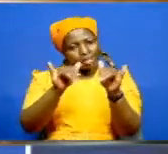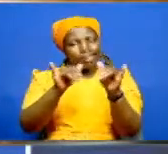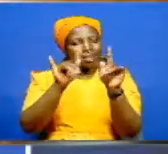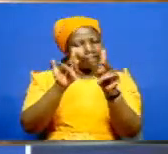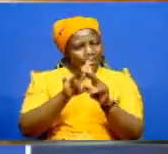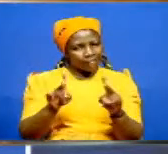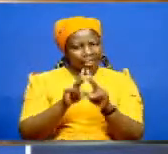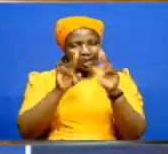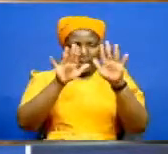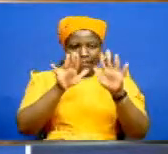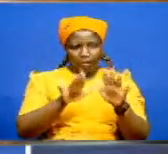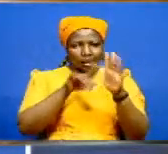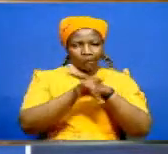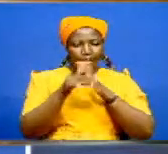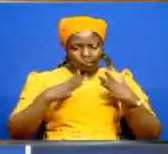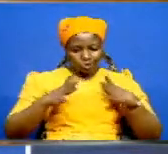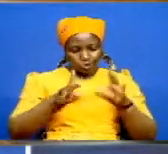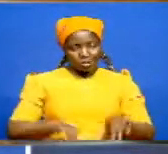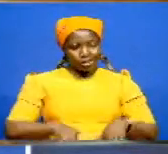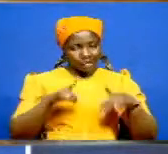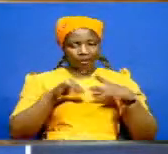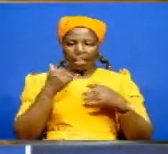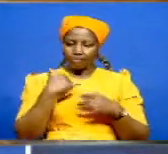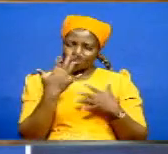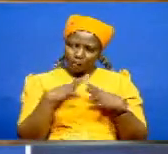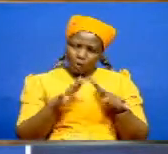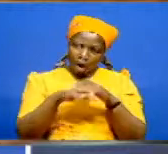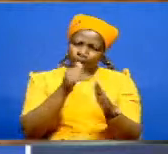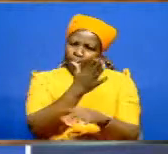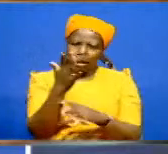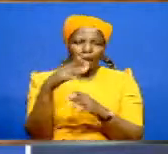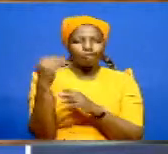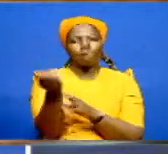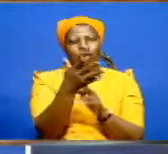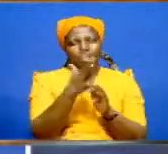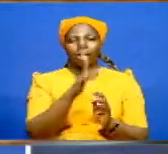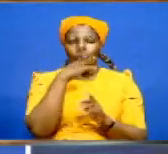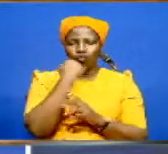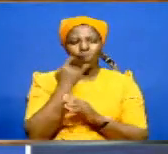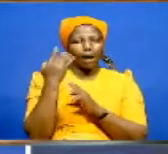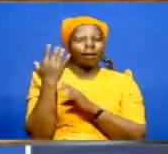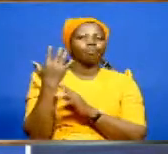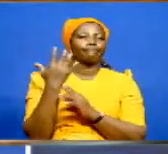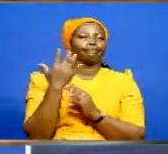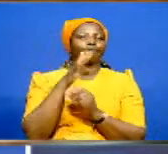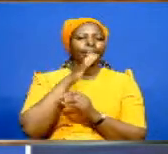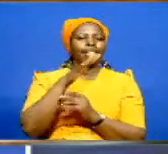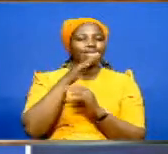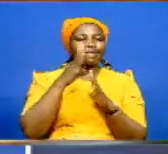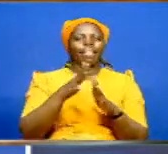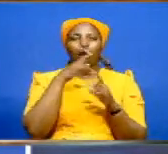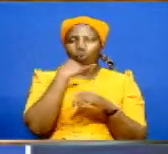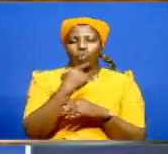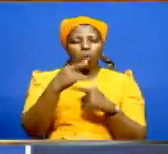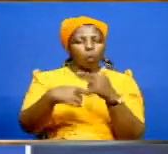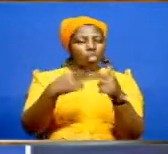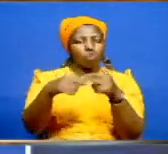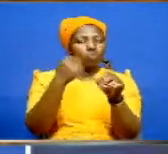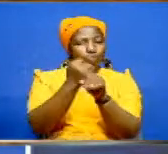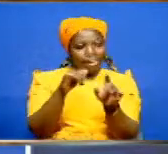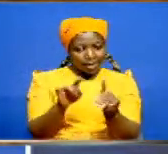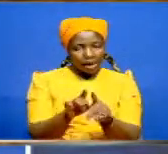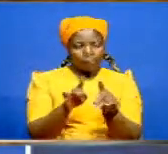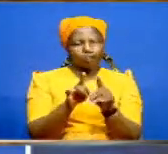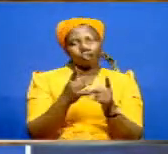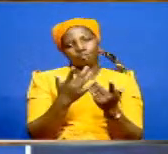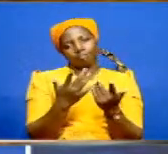people's life. And there are people out there, broadcasters, presenters, who are still, you know, true to the course. So it's not all lost.